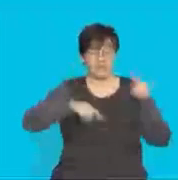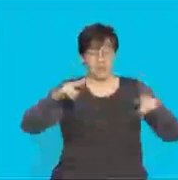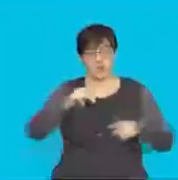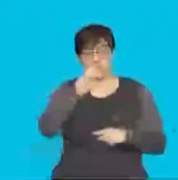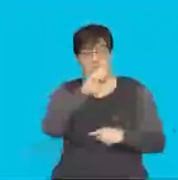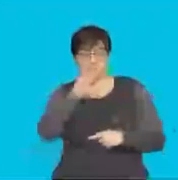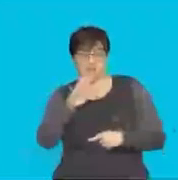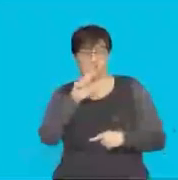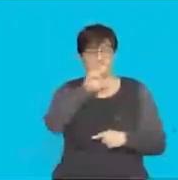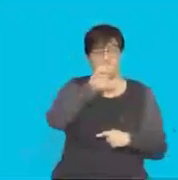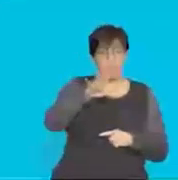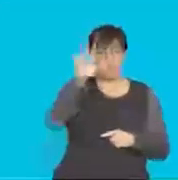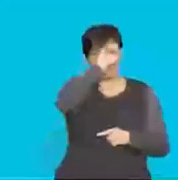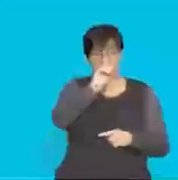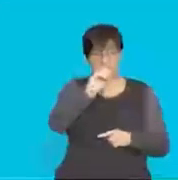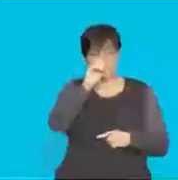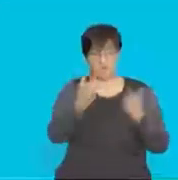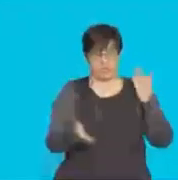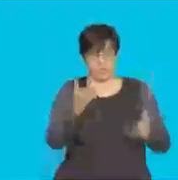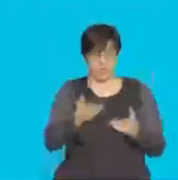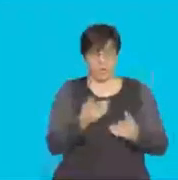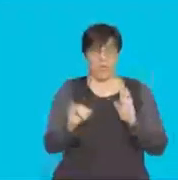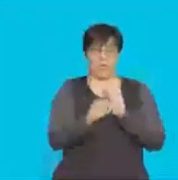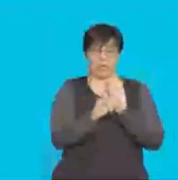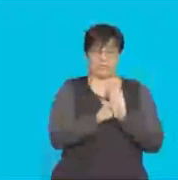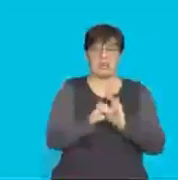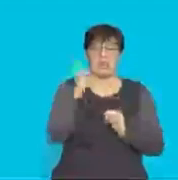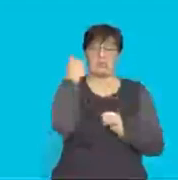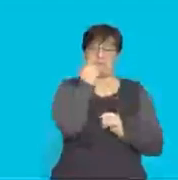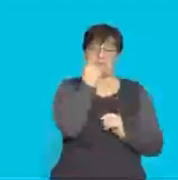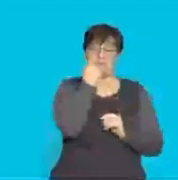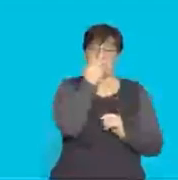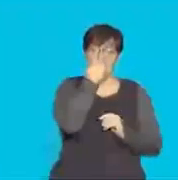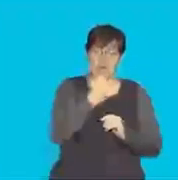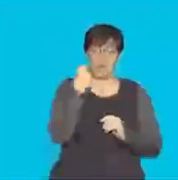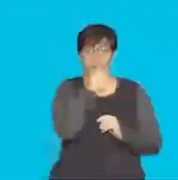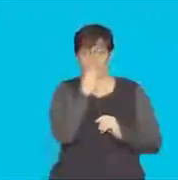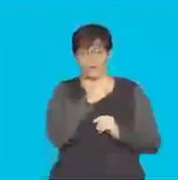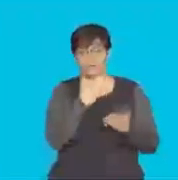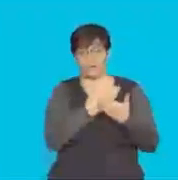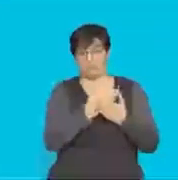and a 75% ratio, indicating the black to white possibilities in the offspring.